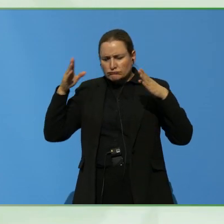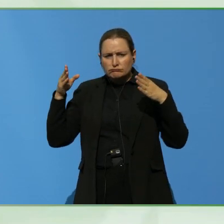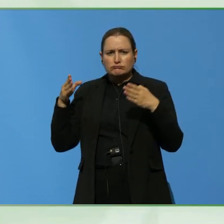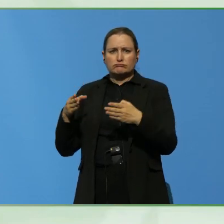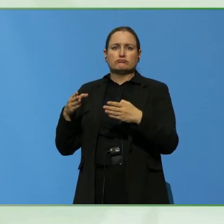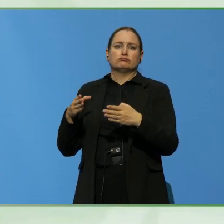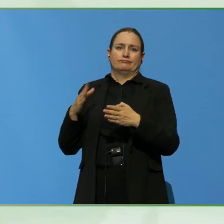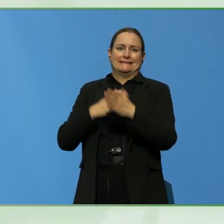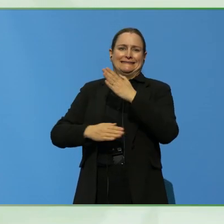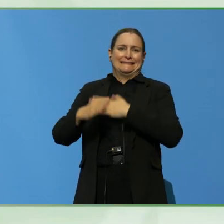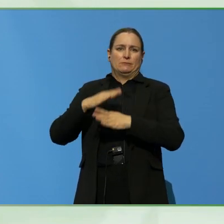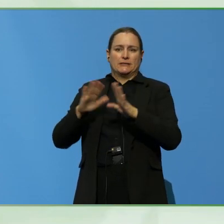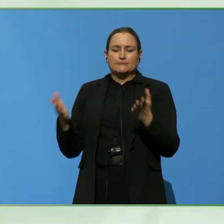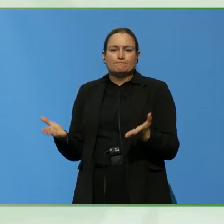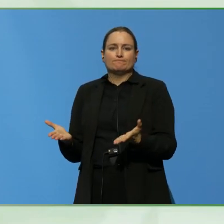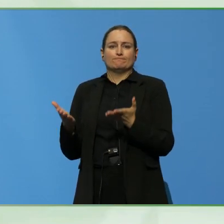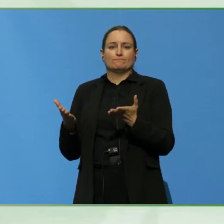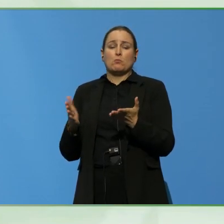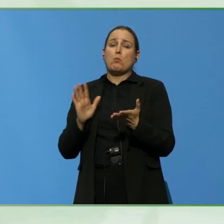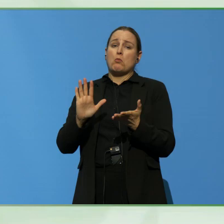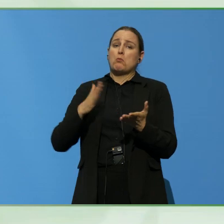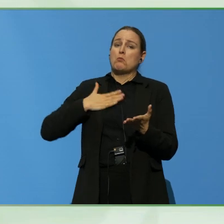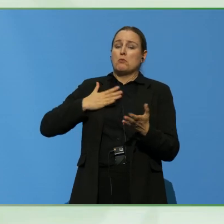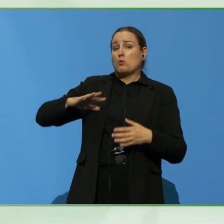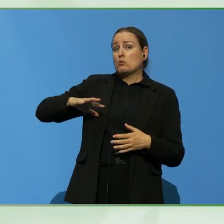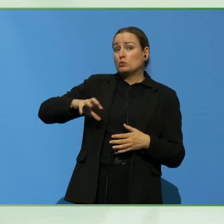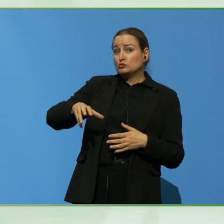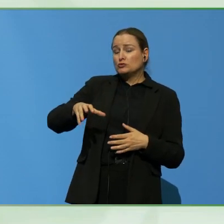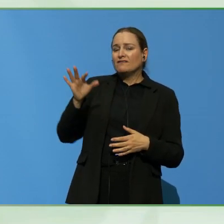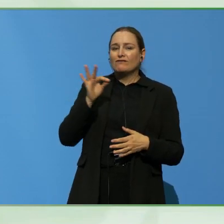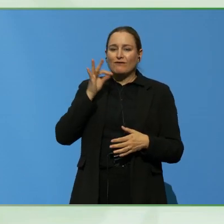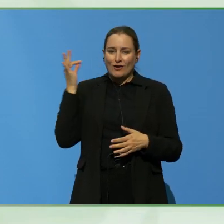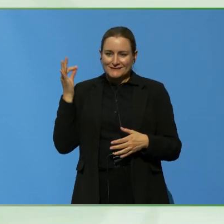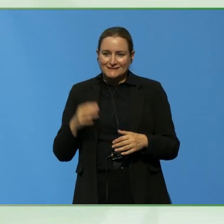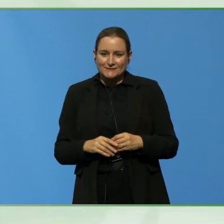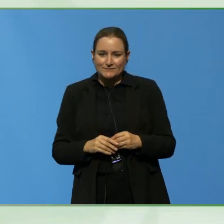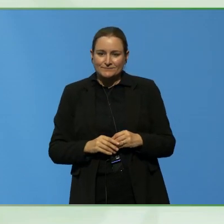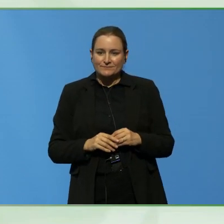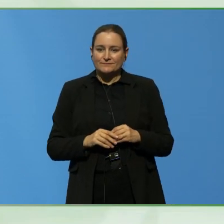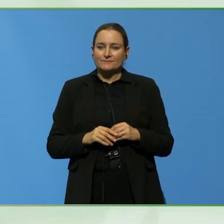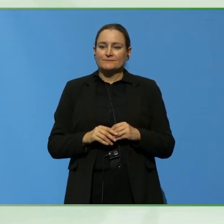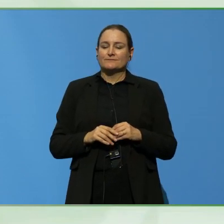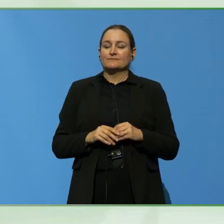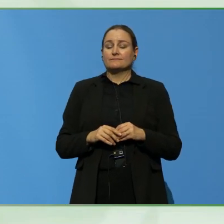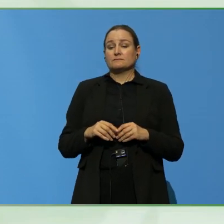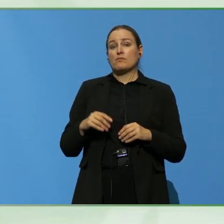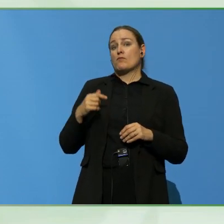France. In fact, and we are located in the Greater Paris on